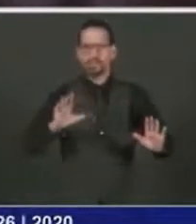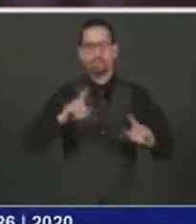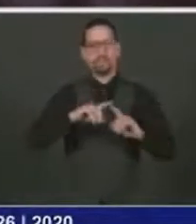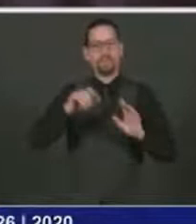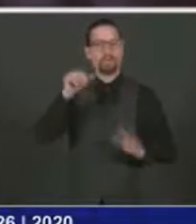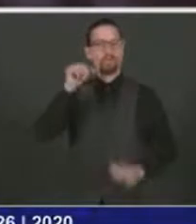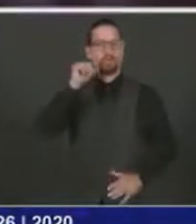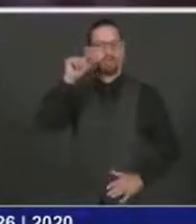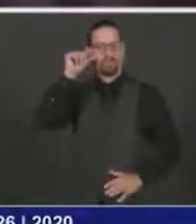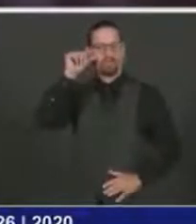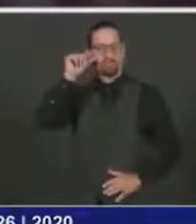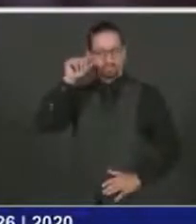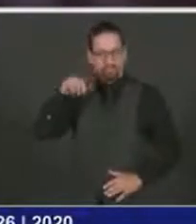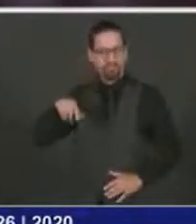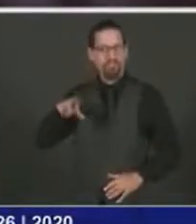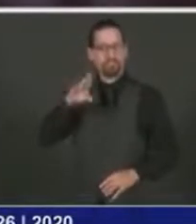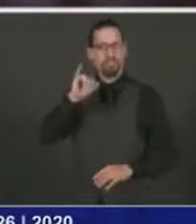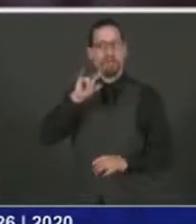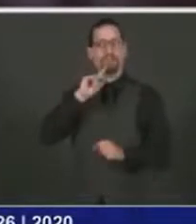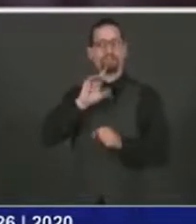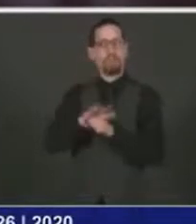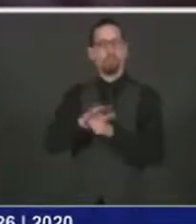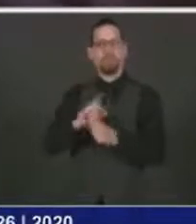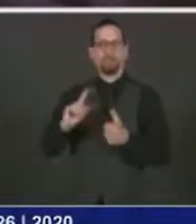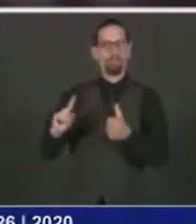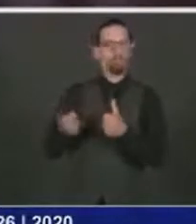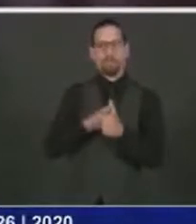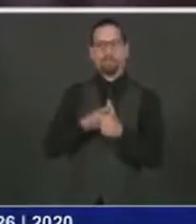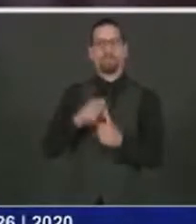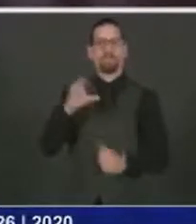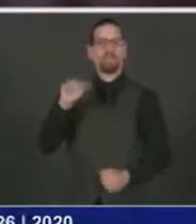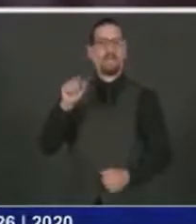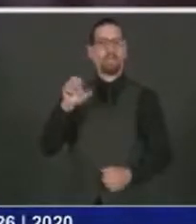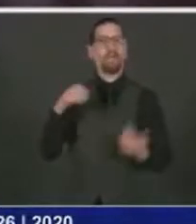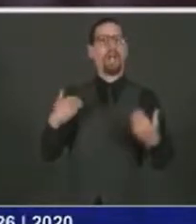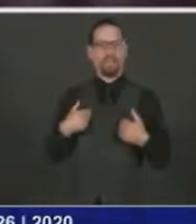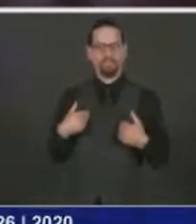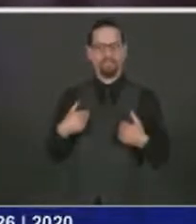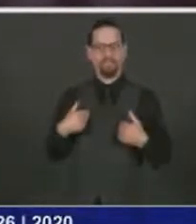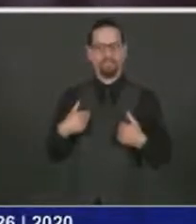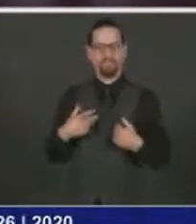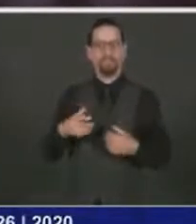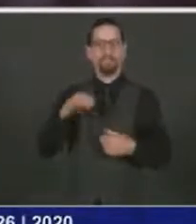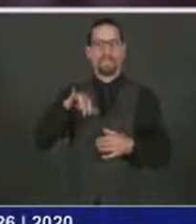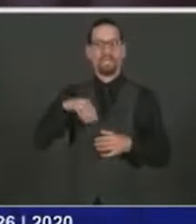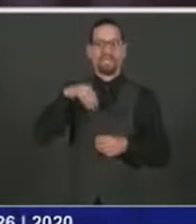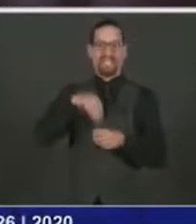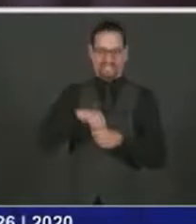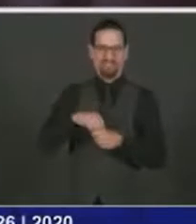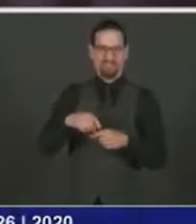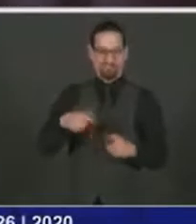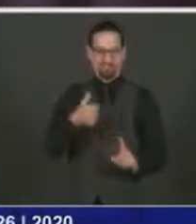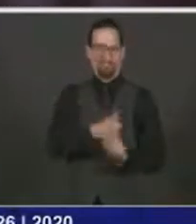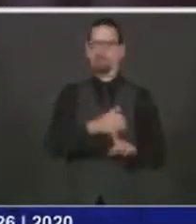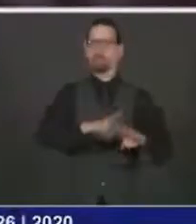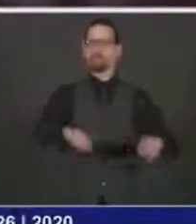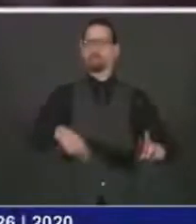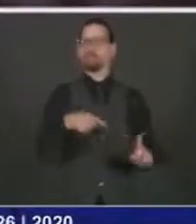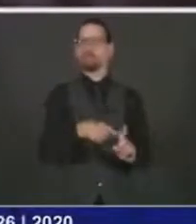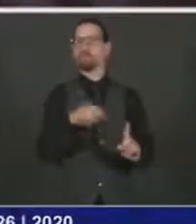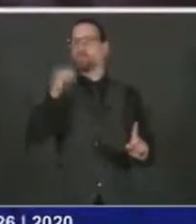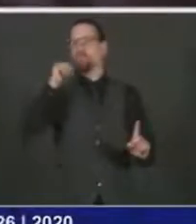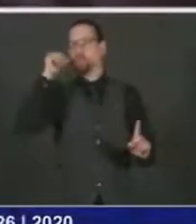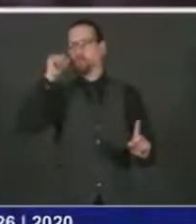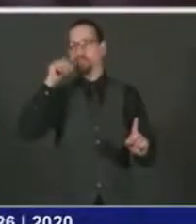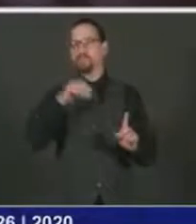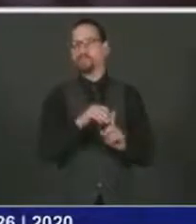its first case of multi-system inflammatory syndrome in children. While this is a rare